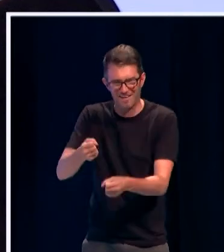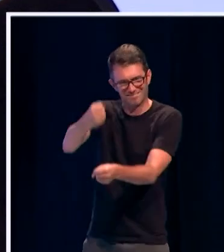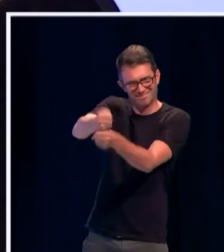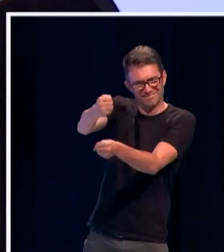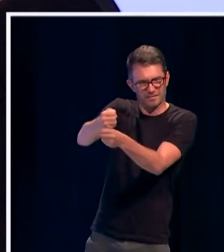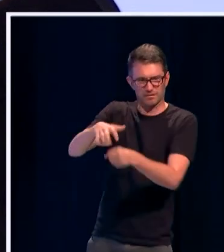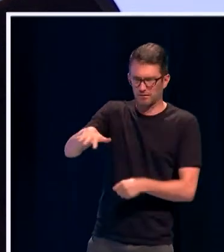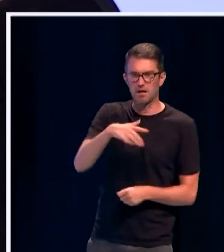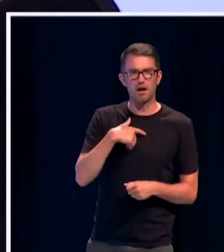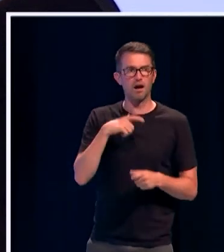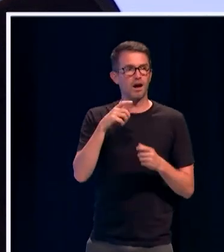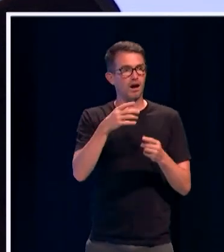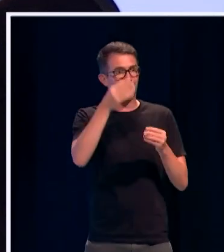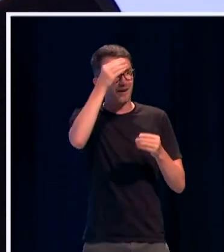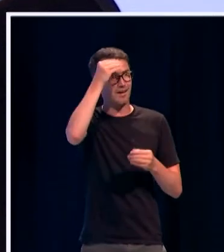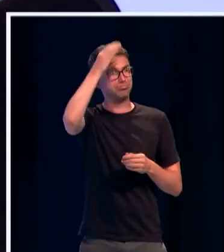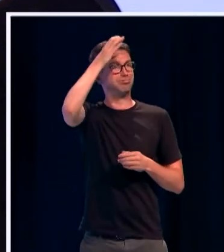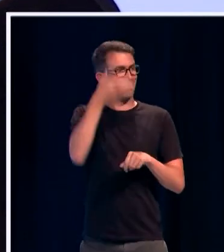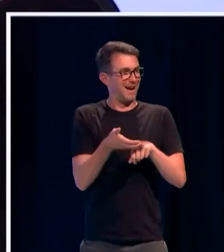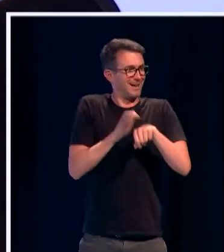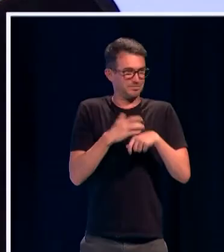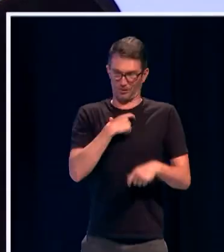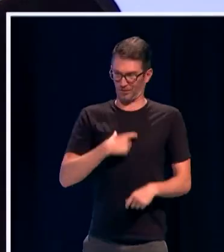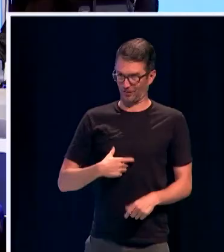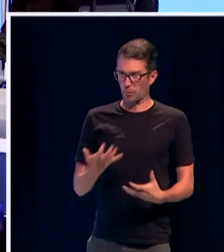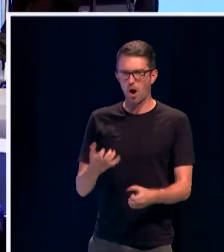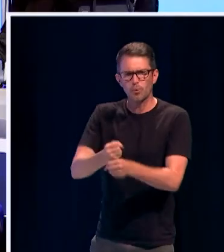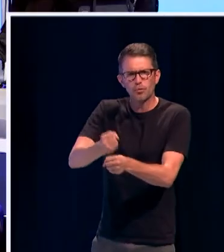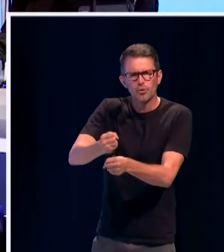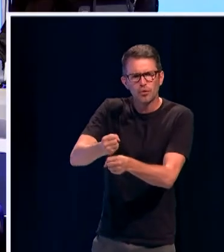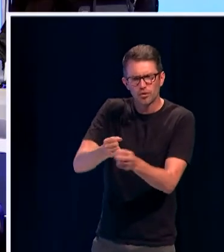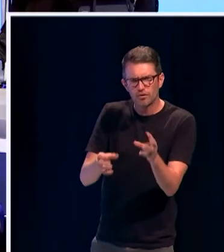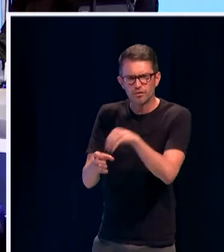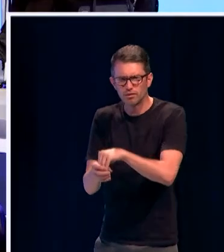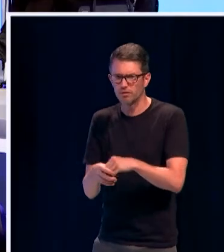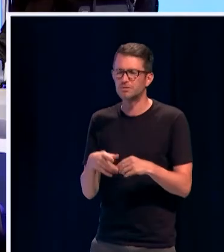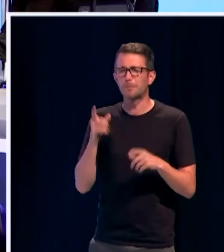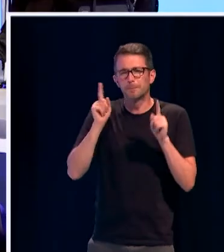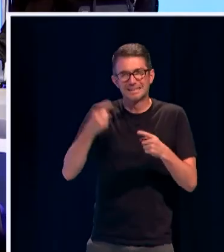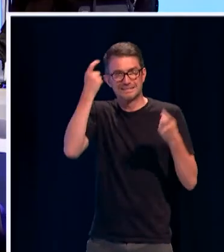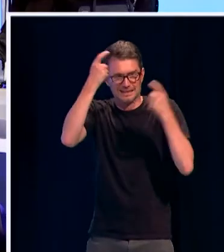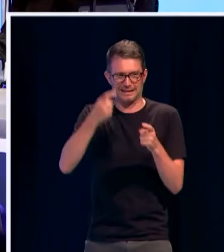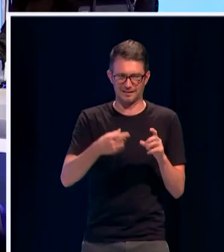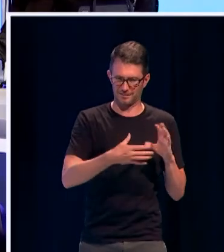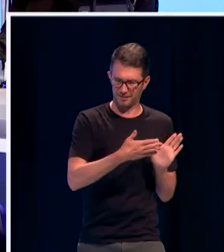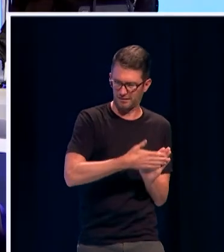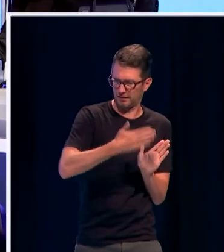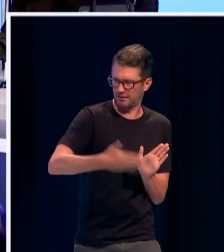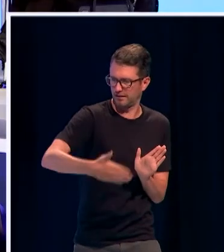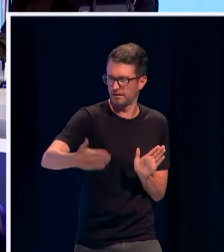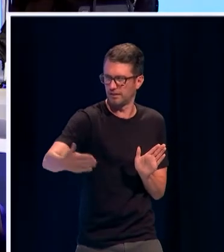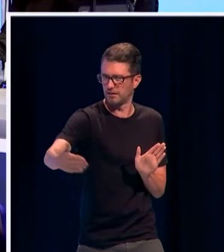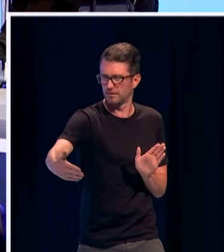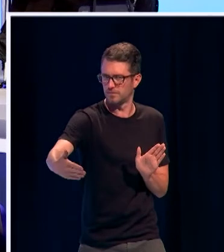their after training, we can manage it that. Okay, thank you very much. We are having the job fair, we